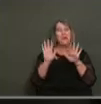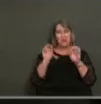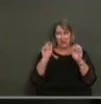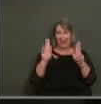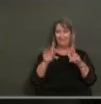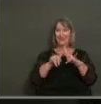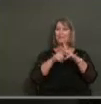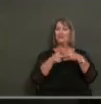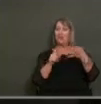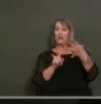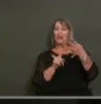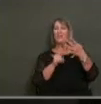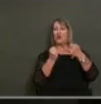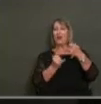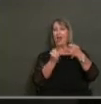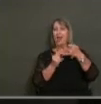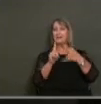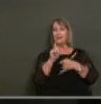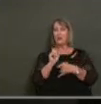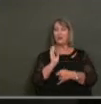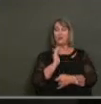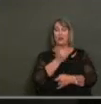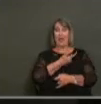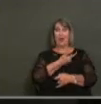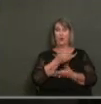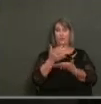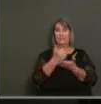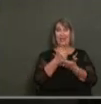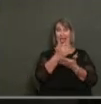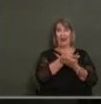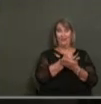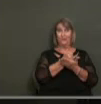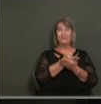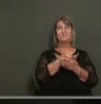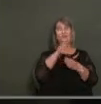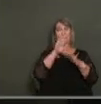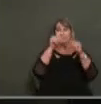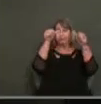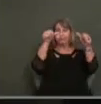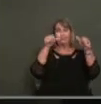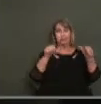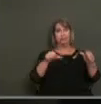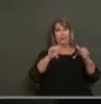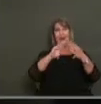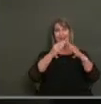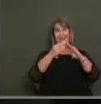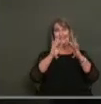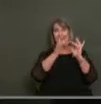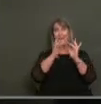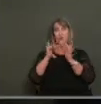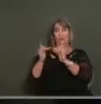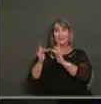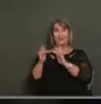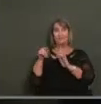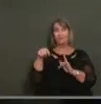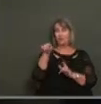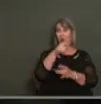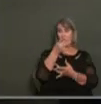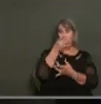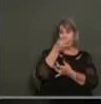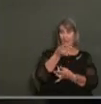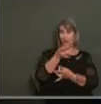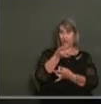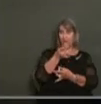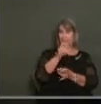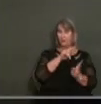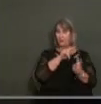start with the last one. All of our salaries are on the city's website. So if you're interested on,